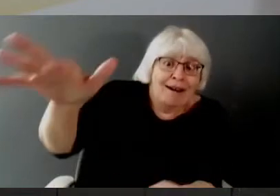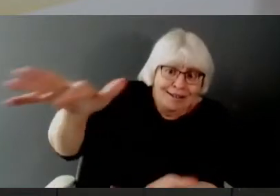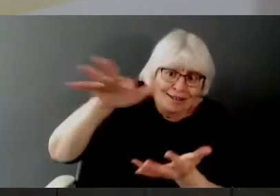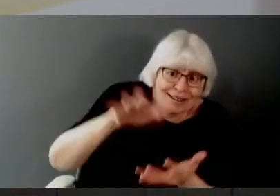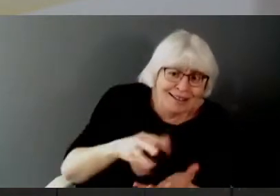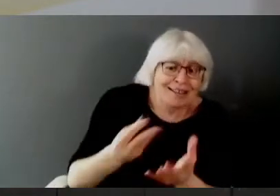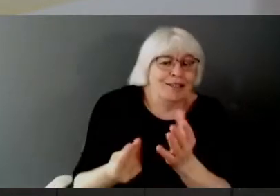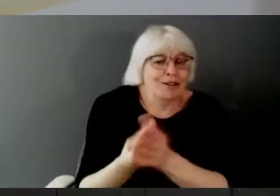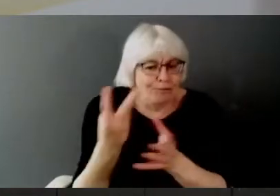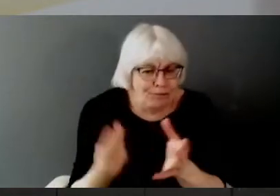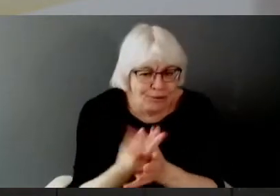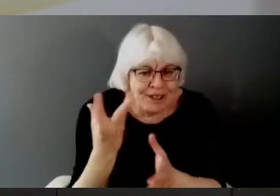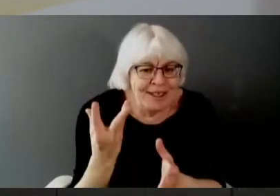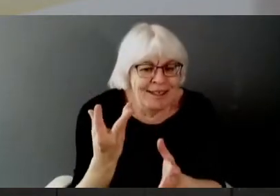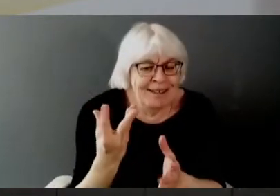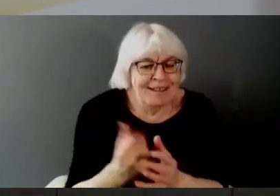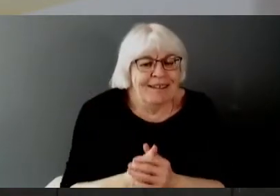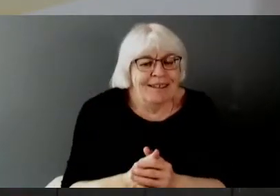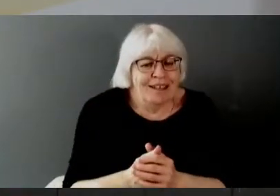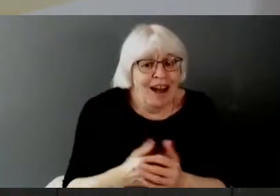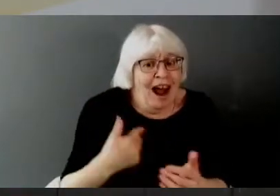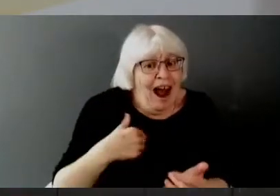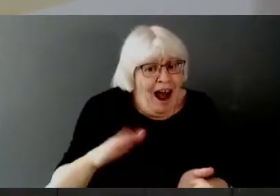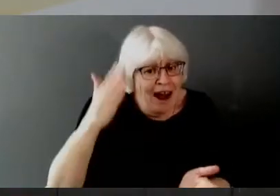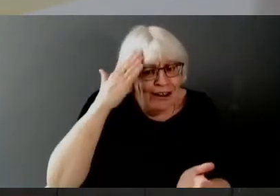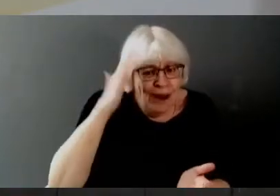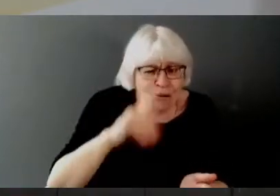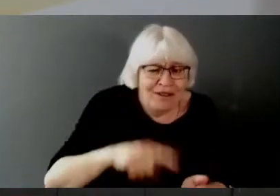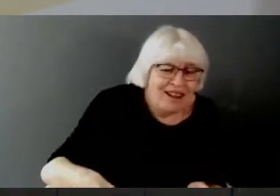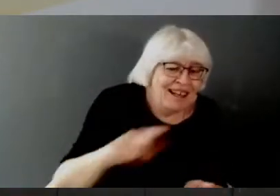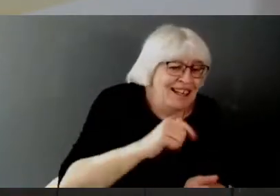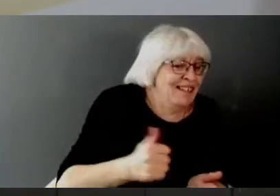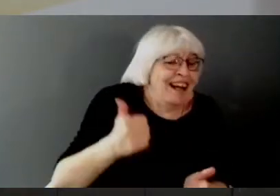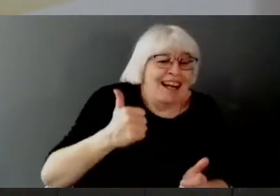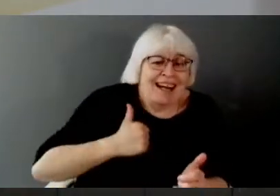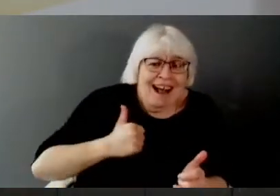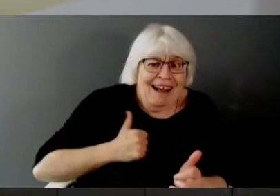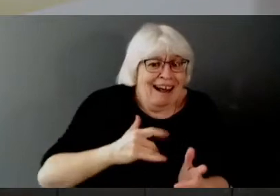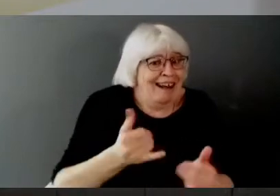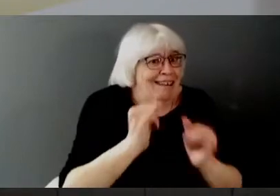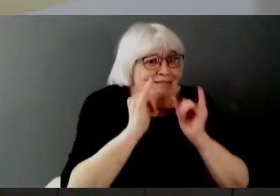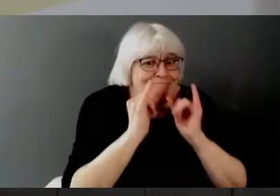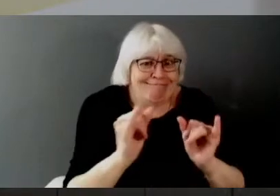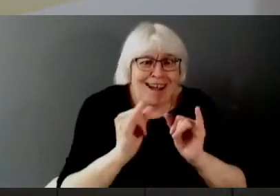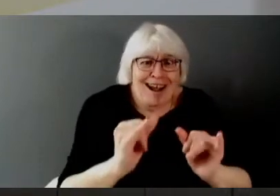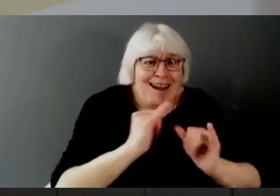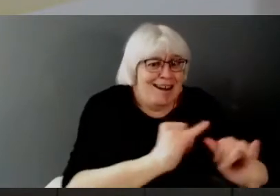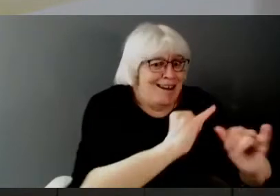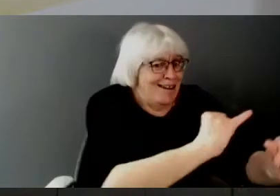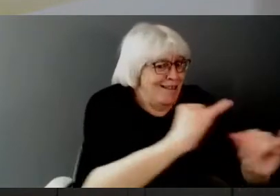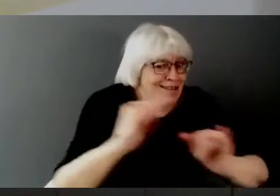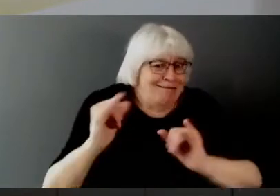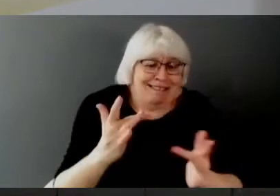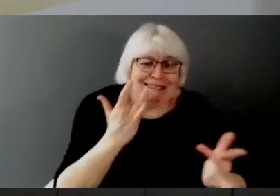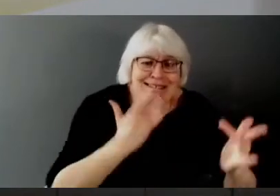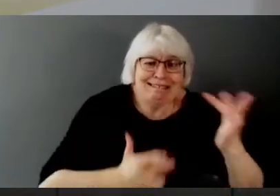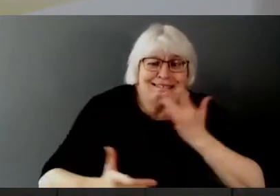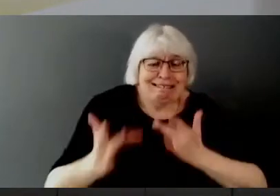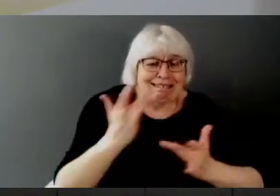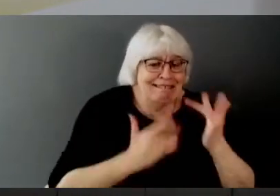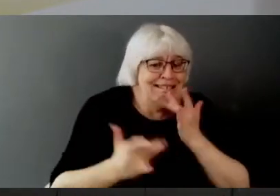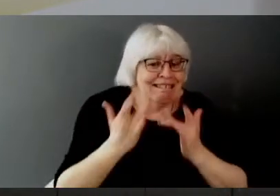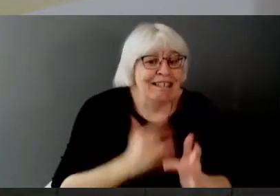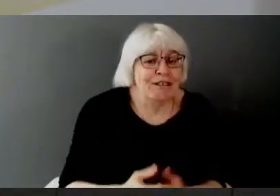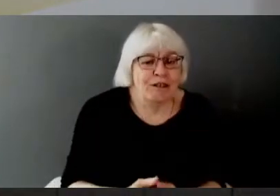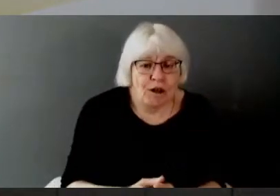of Canada is in the same position. But I will be clear, as we receive vaccine, it will be administered into the